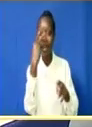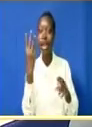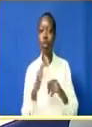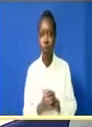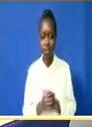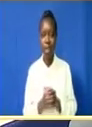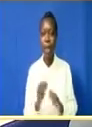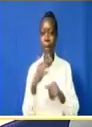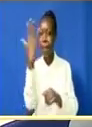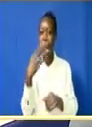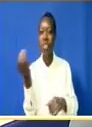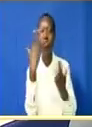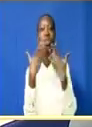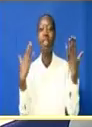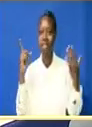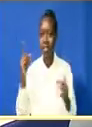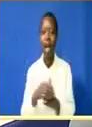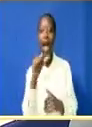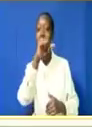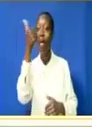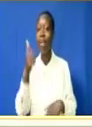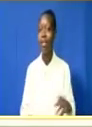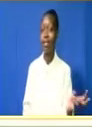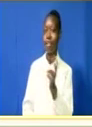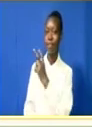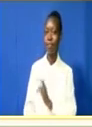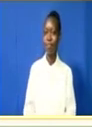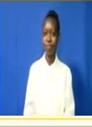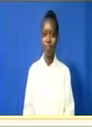creates beautiful sceneries. Okay. Another one, we have that.